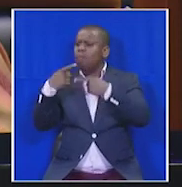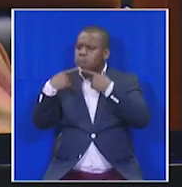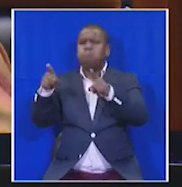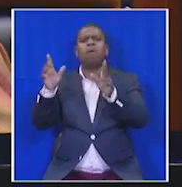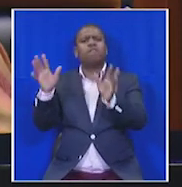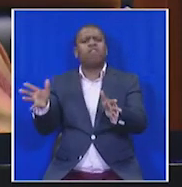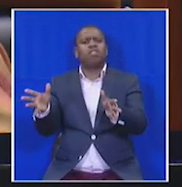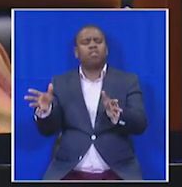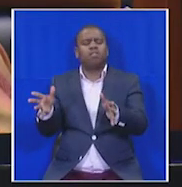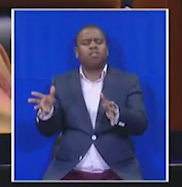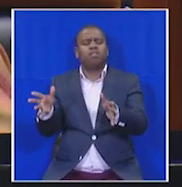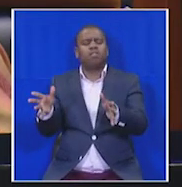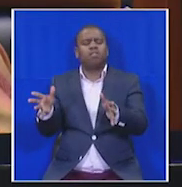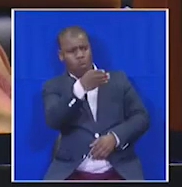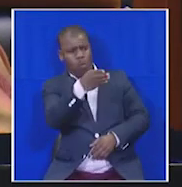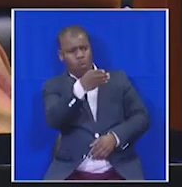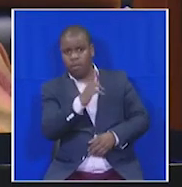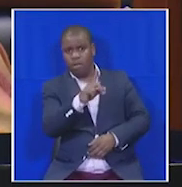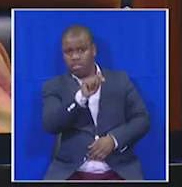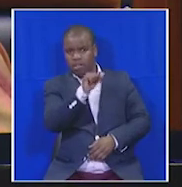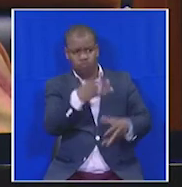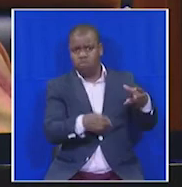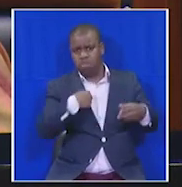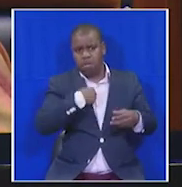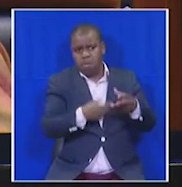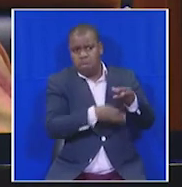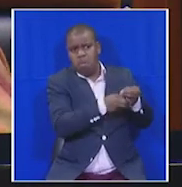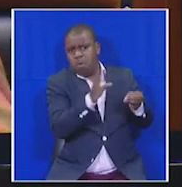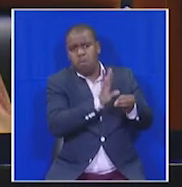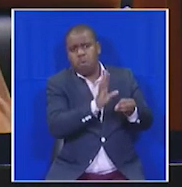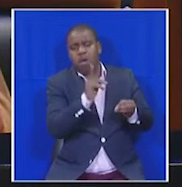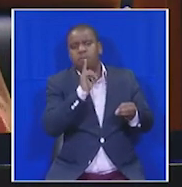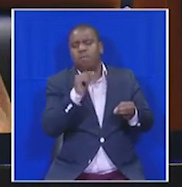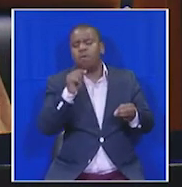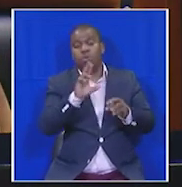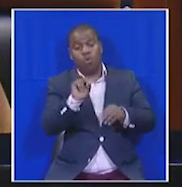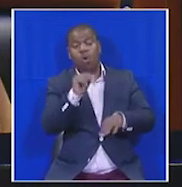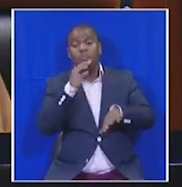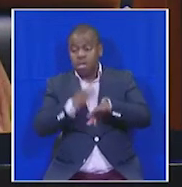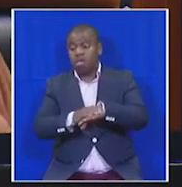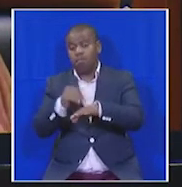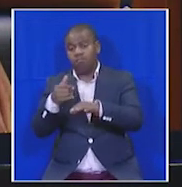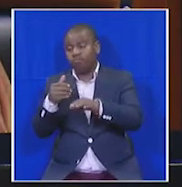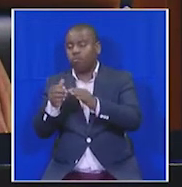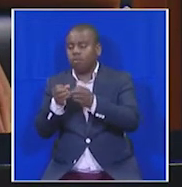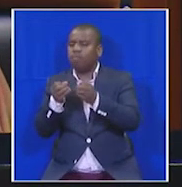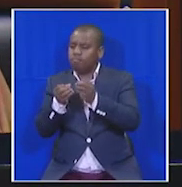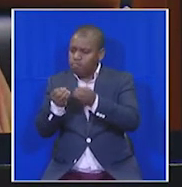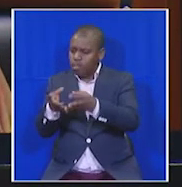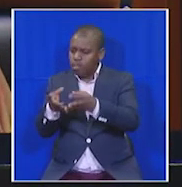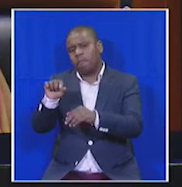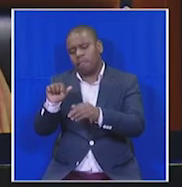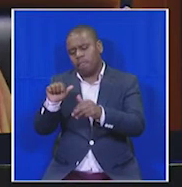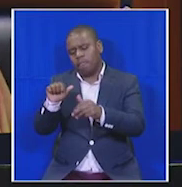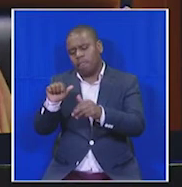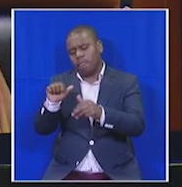opportunity for a supplementary I'm not question. putting a supplementary So question. I am now requesting you to allow the next person